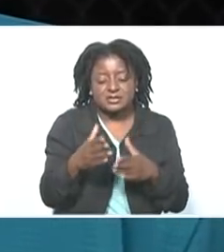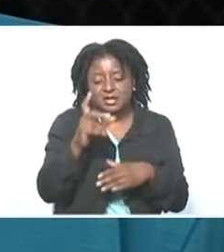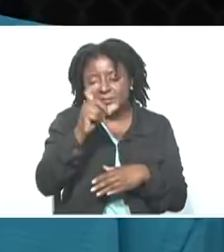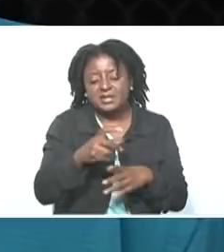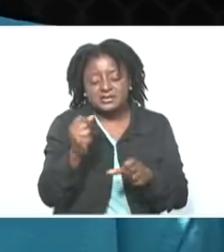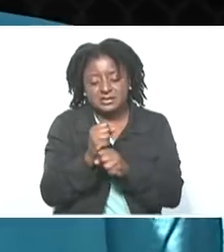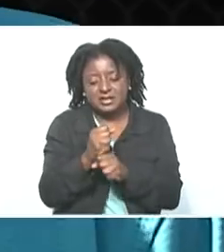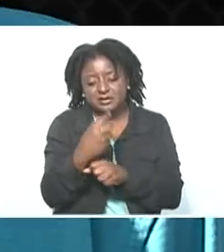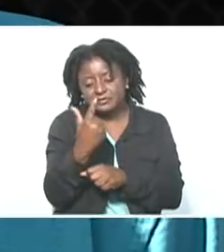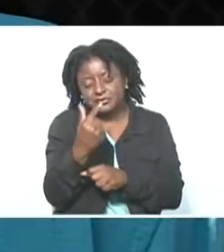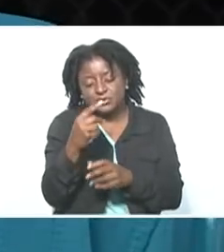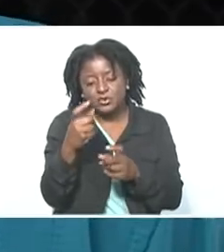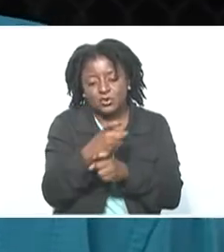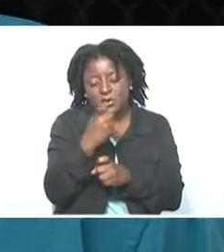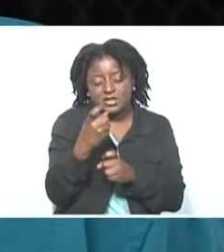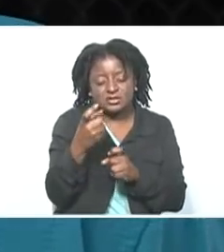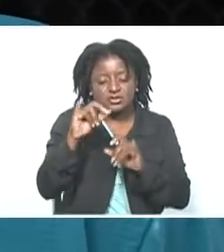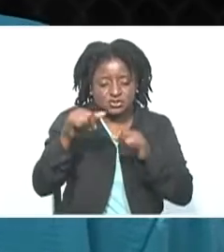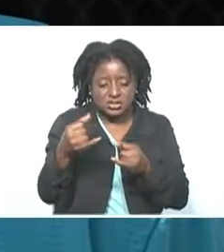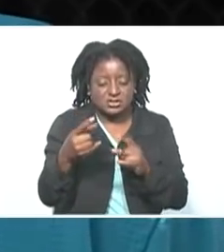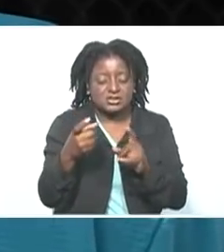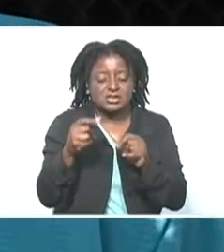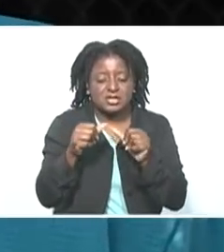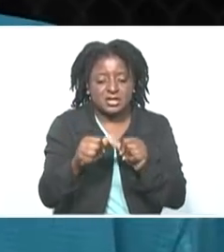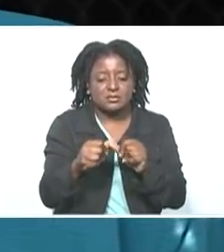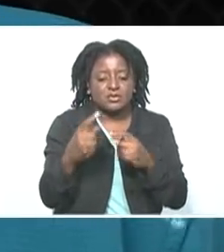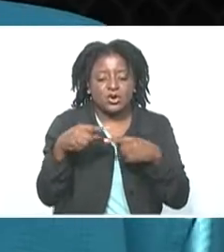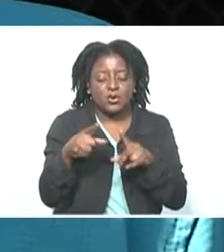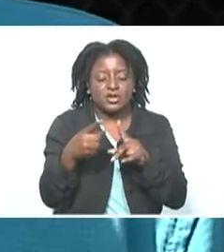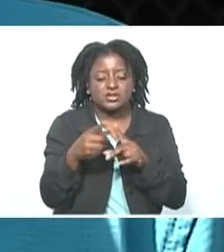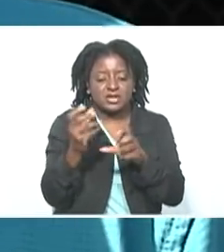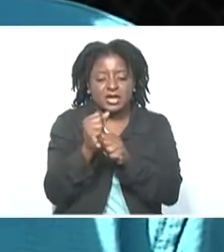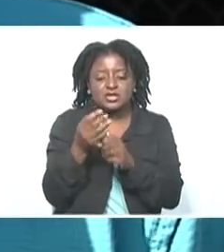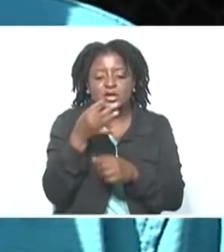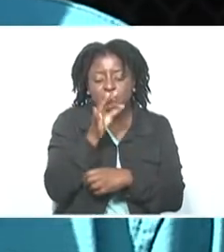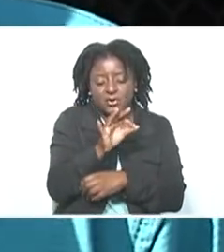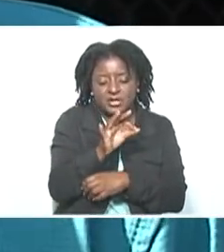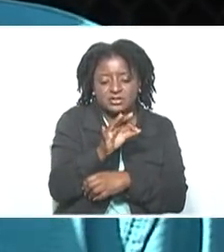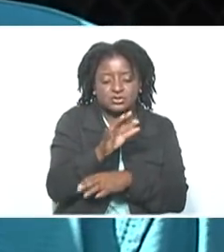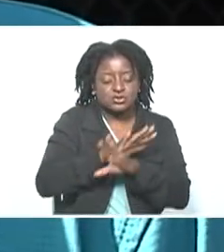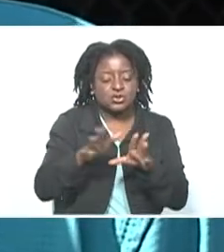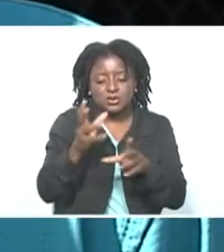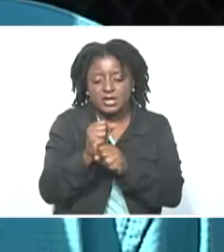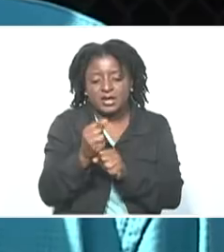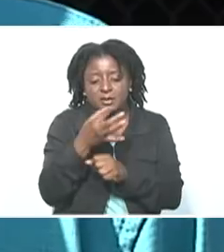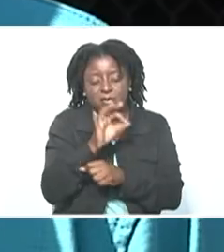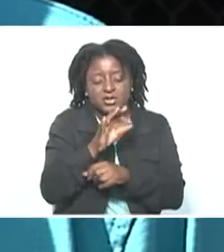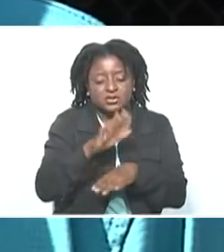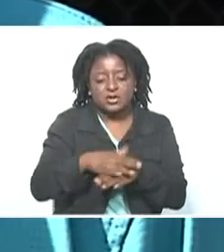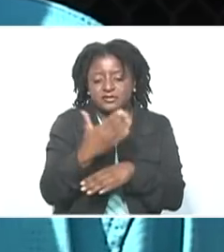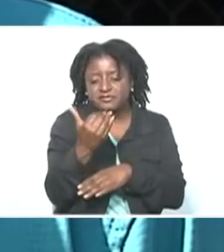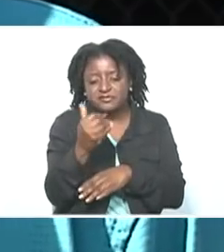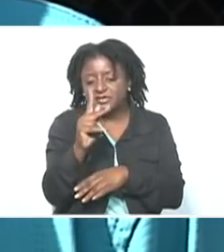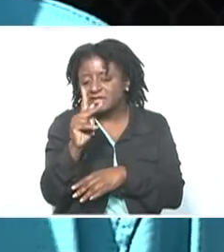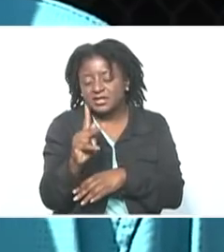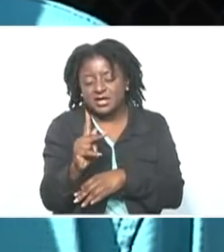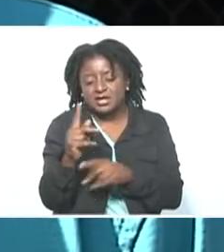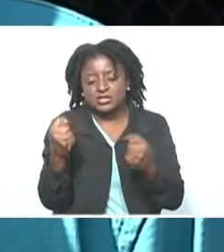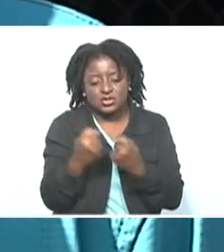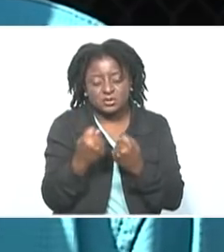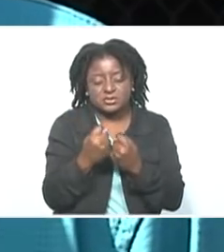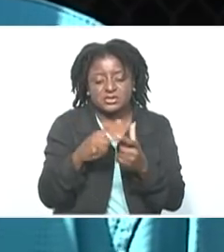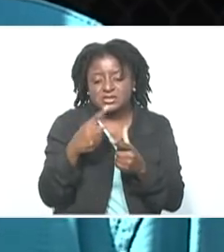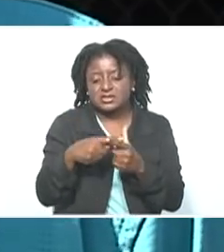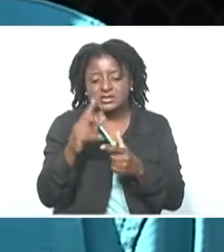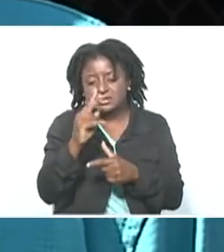of them just to keep going to get the points. Because you don't get a point on them 15K tournaments until the second